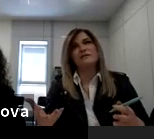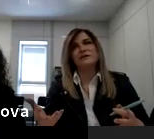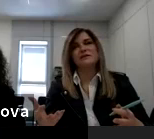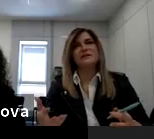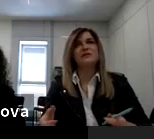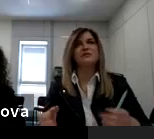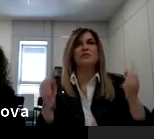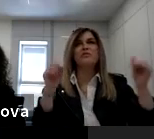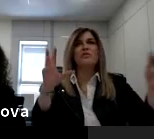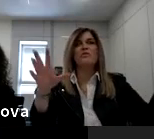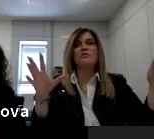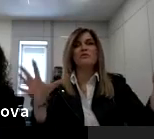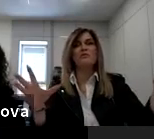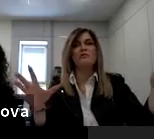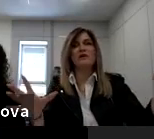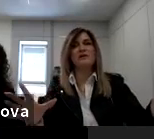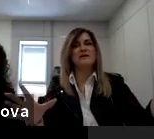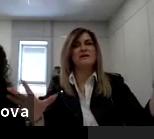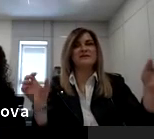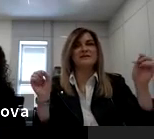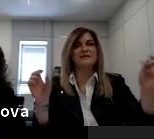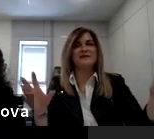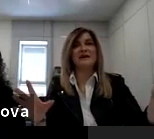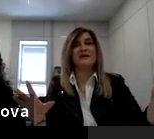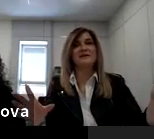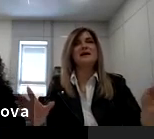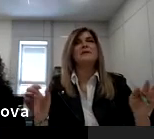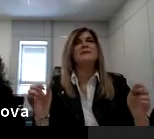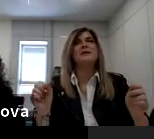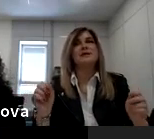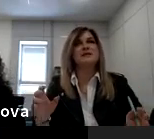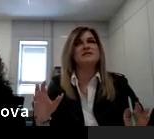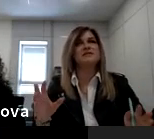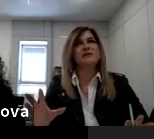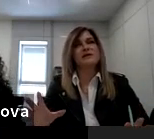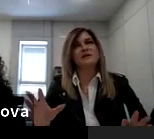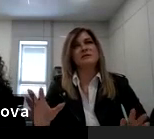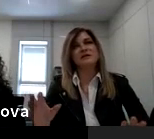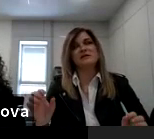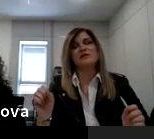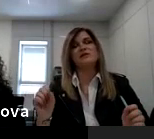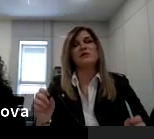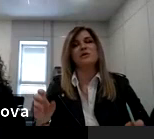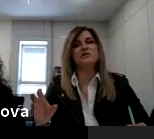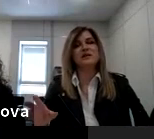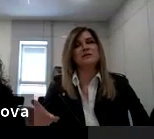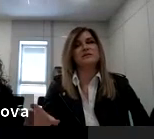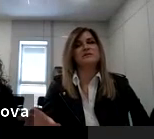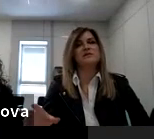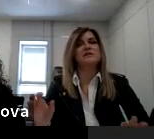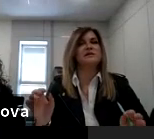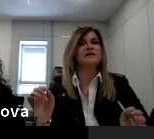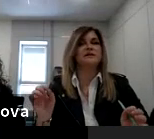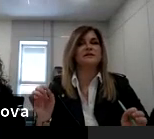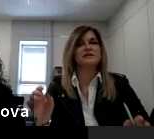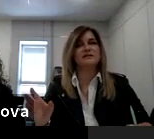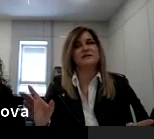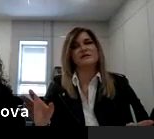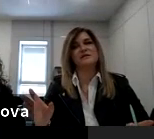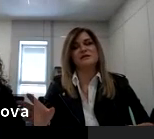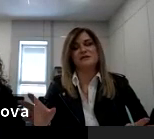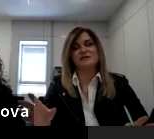accurate effect, not, you know, boom boom beaming the hell, but it makes a very cozy atmosphere,